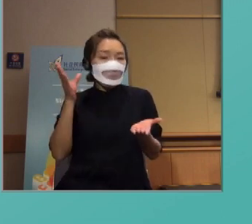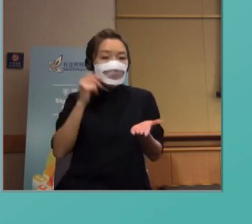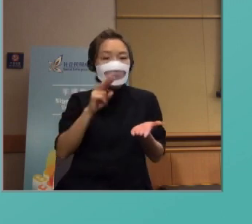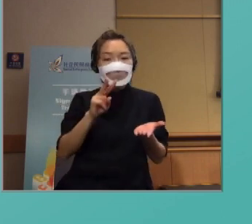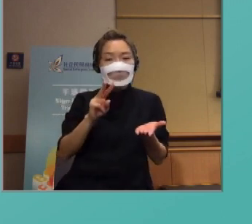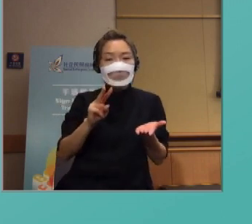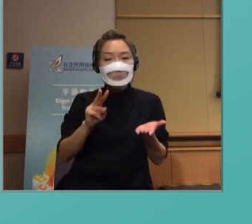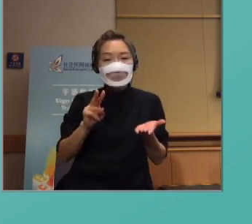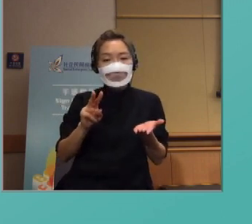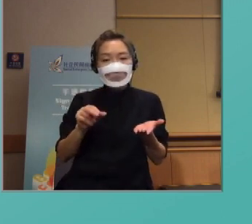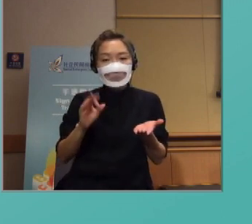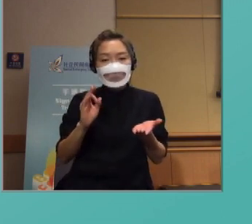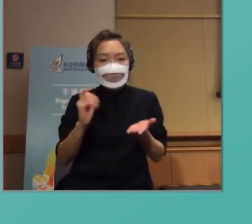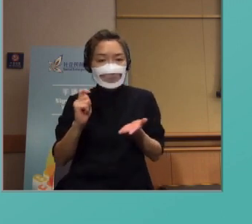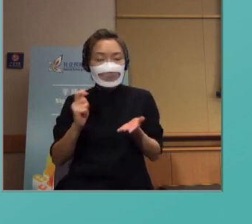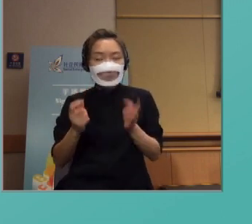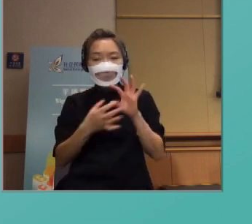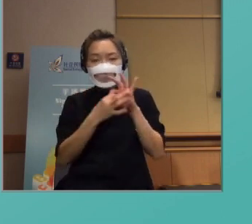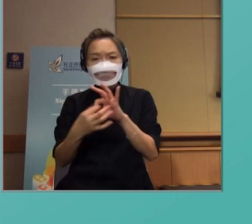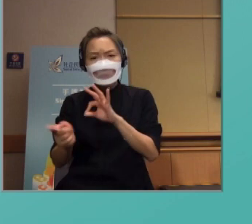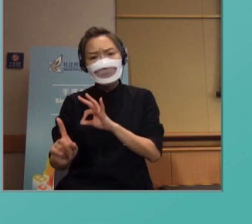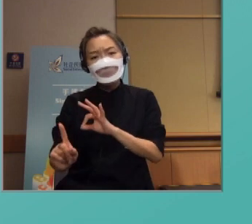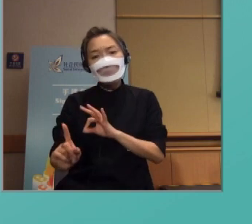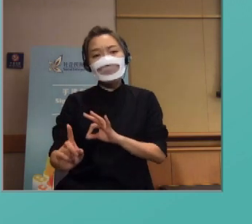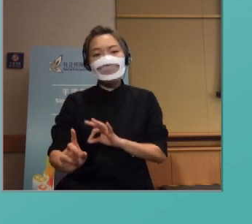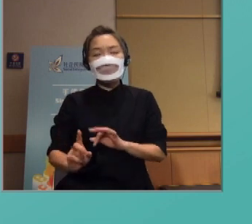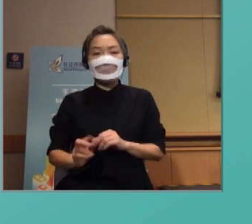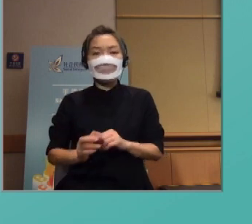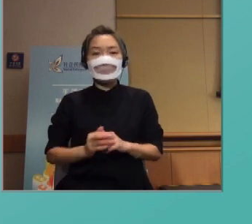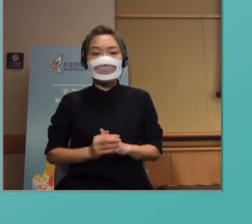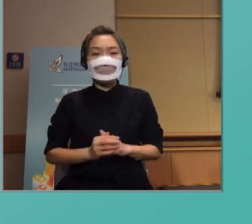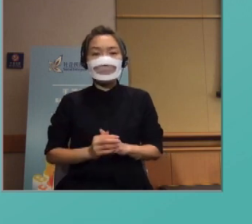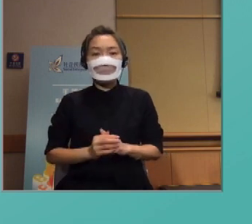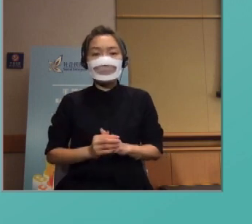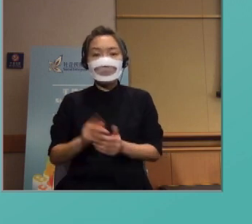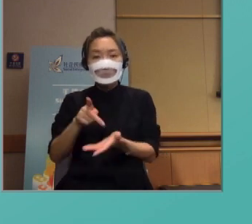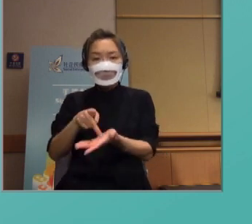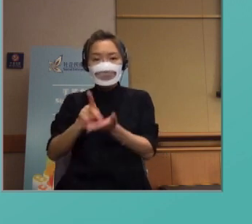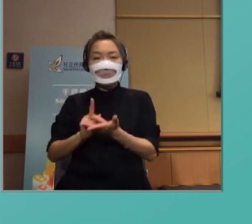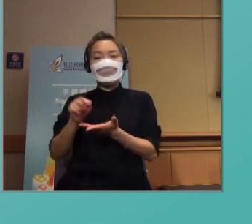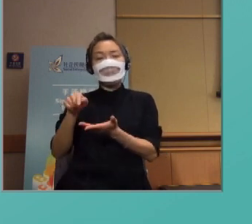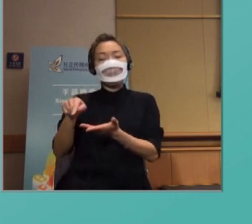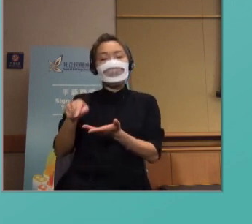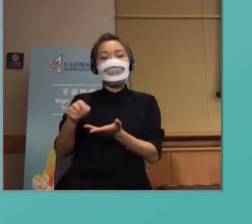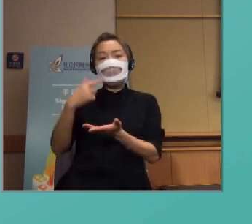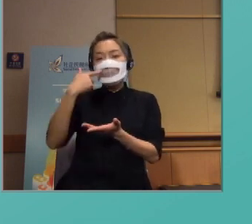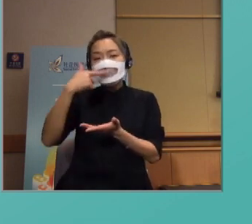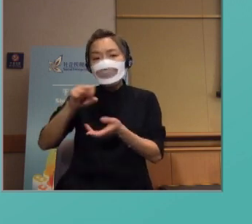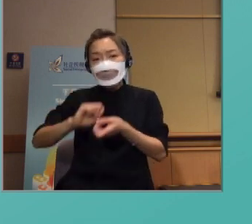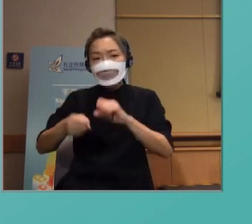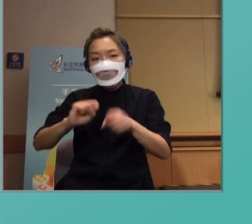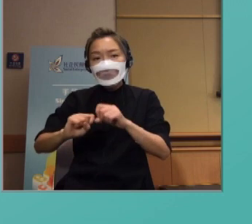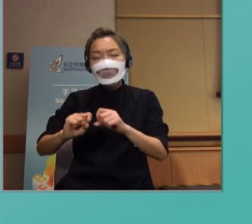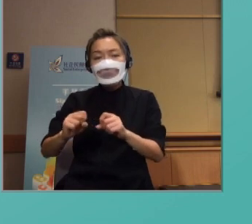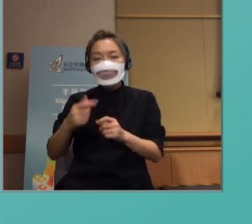at the NFT is to borrow this Gartner's life cycle of new technology, in which there's a kind of